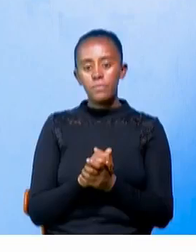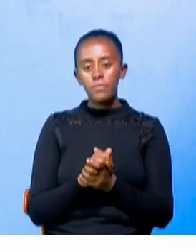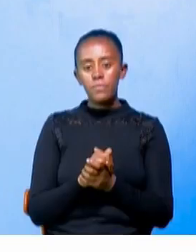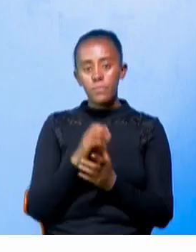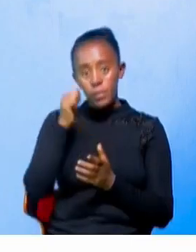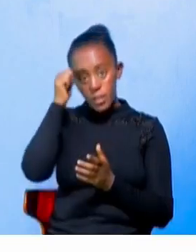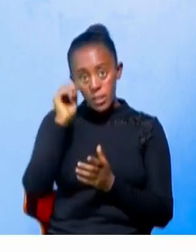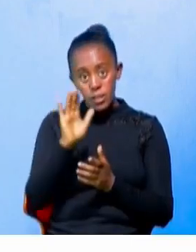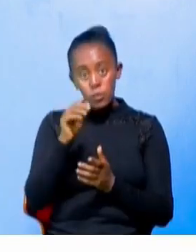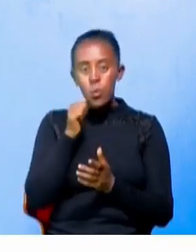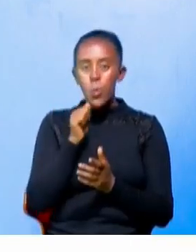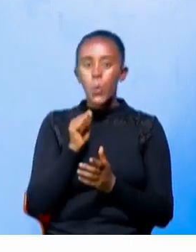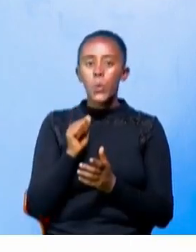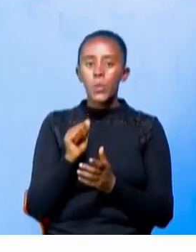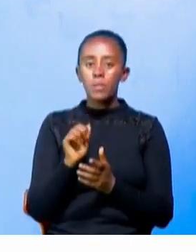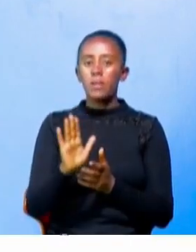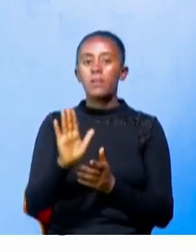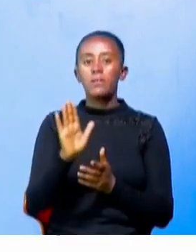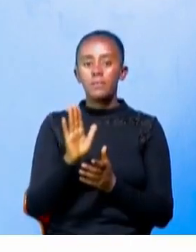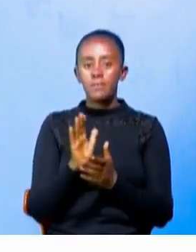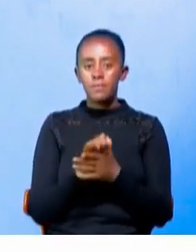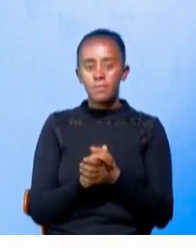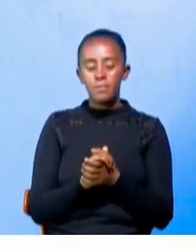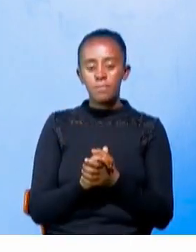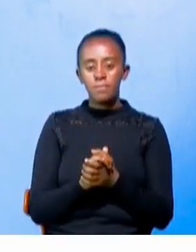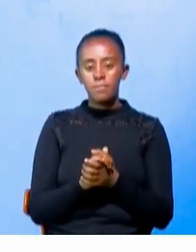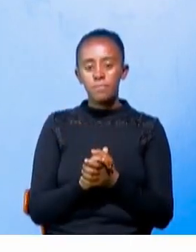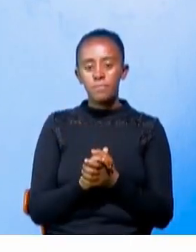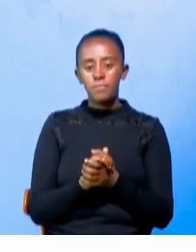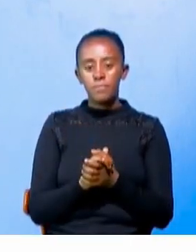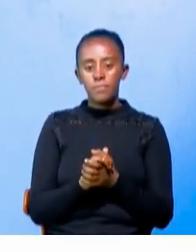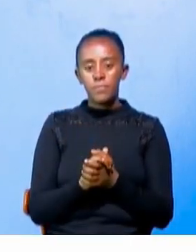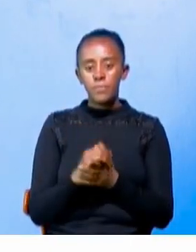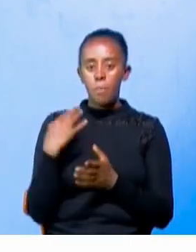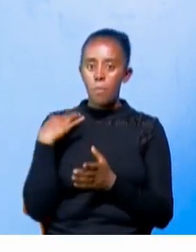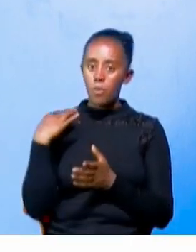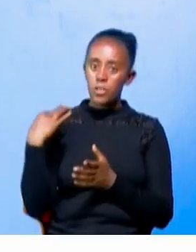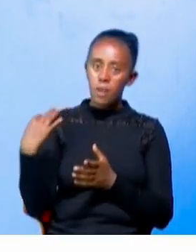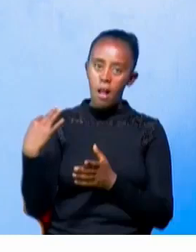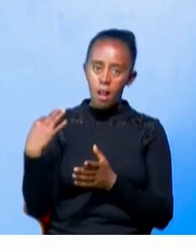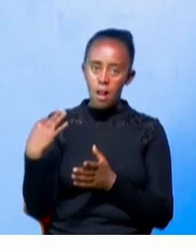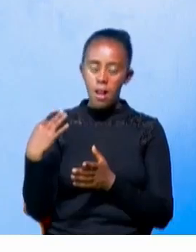his or her personal